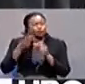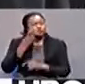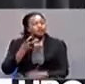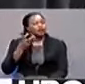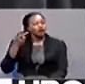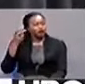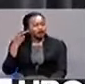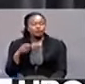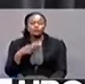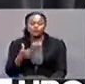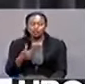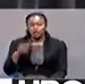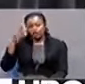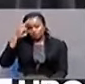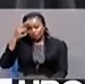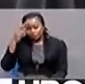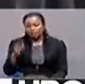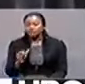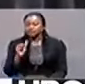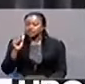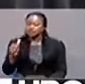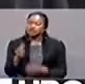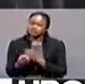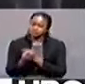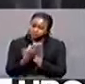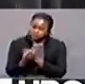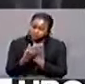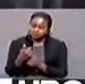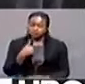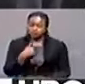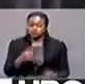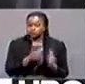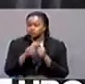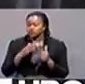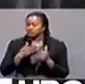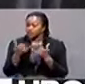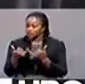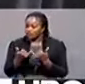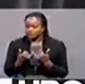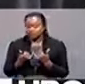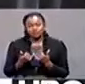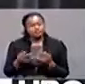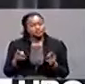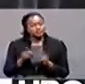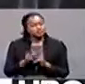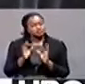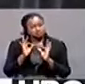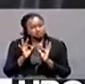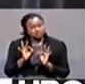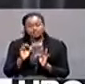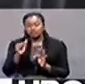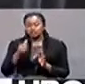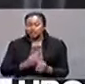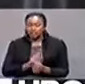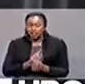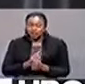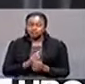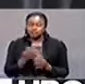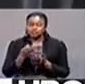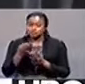him. He counseled me and my wife. He was such a loving spiritual